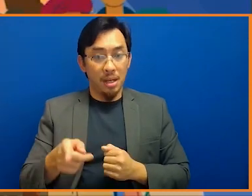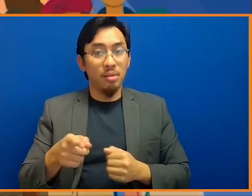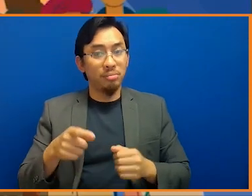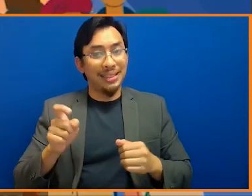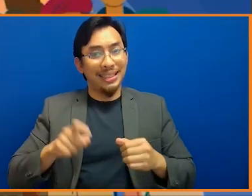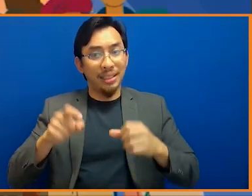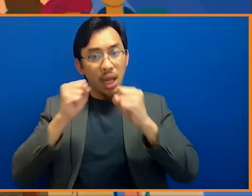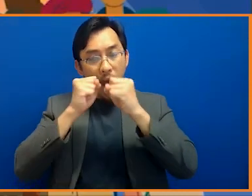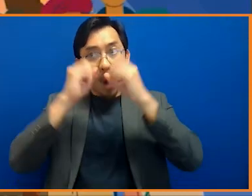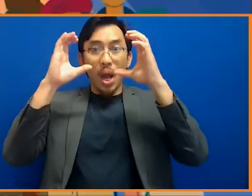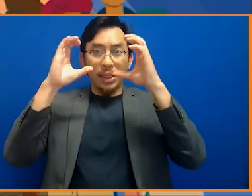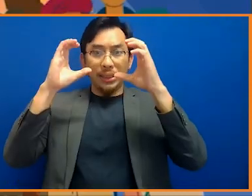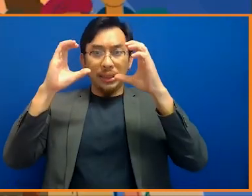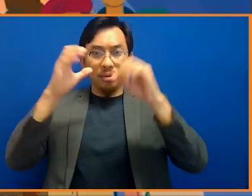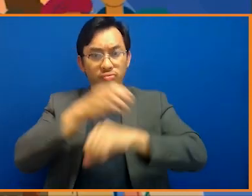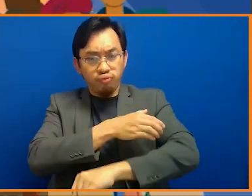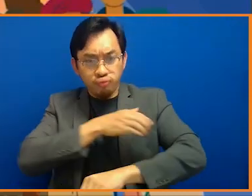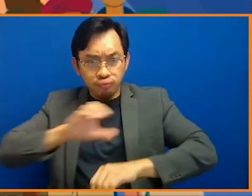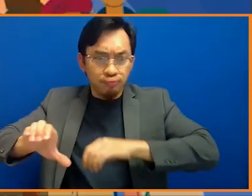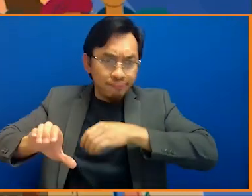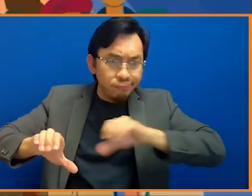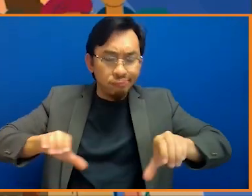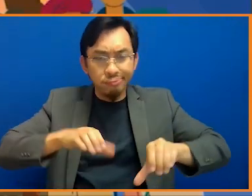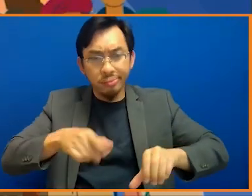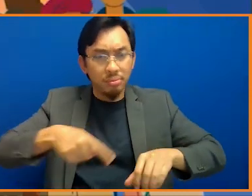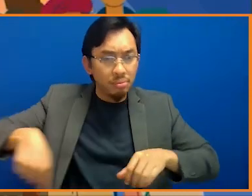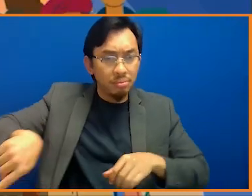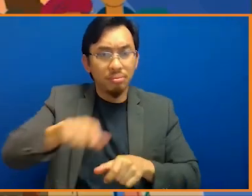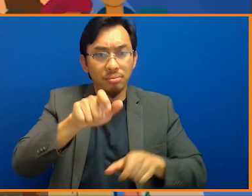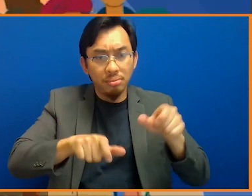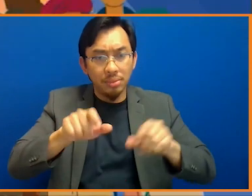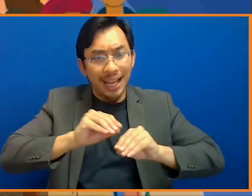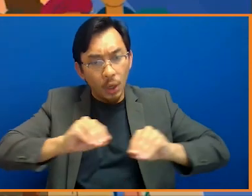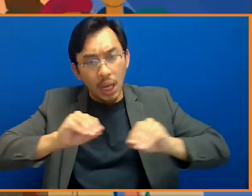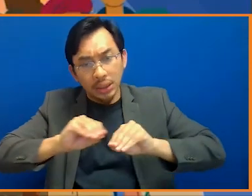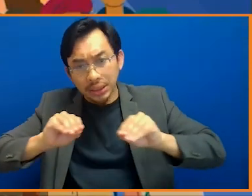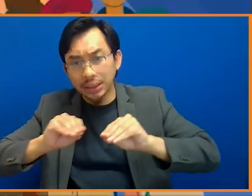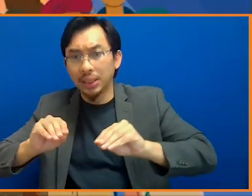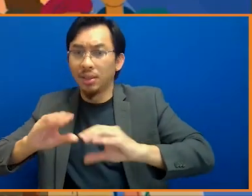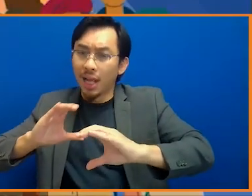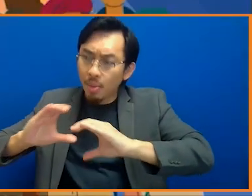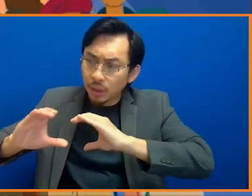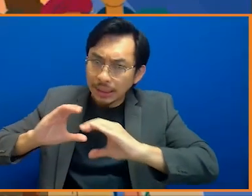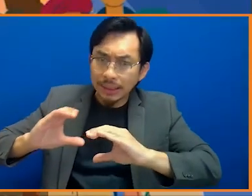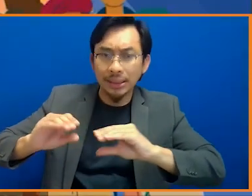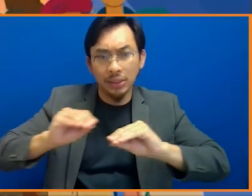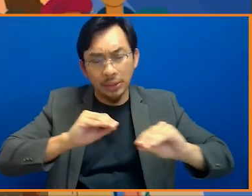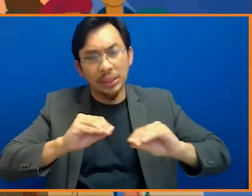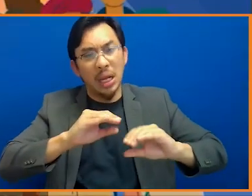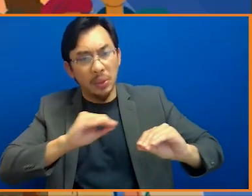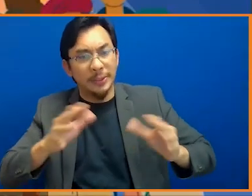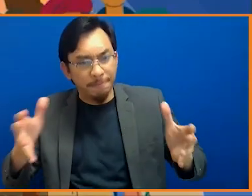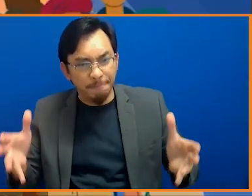capacity building in order to raise disaster awareness, so education and communication is demanding.